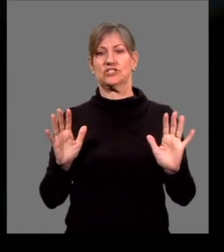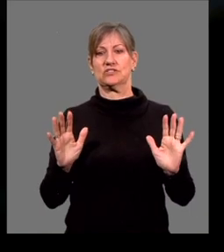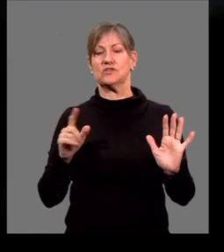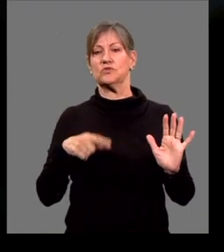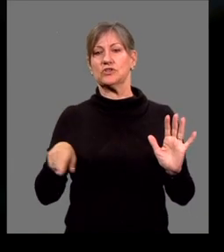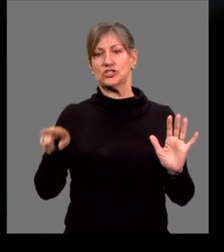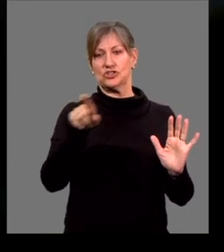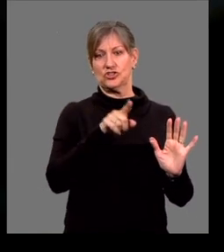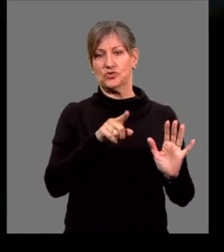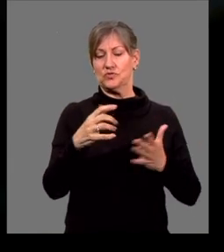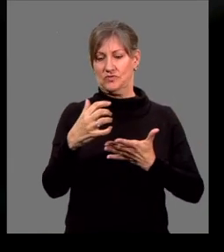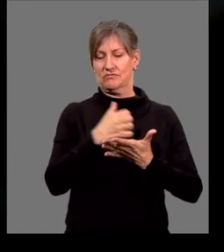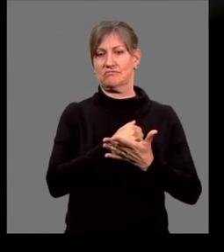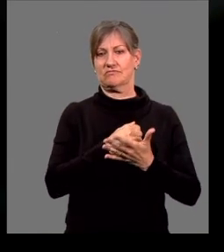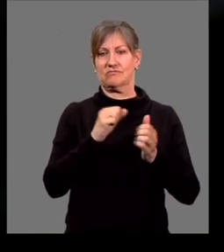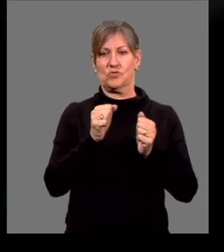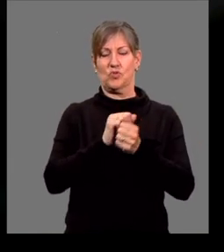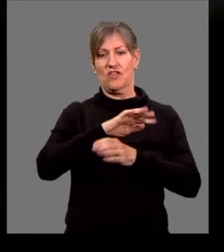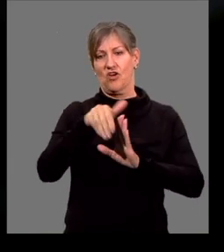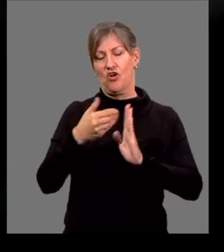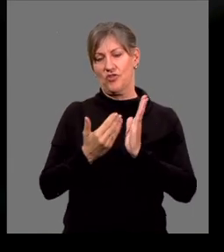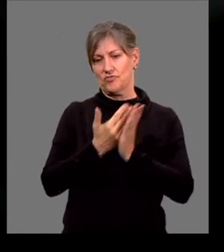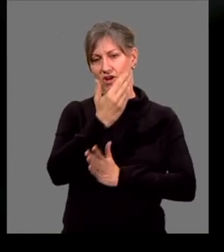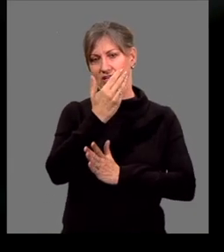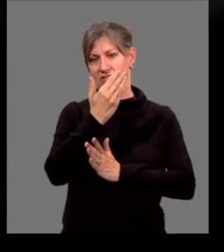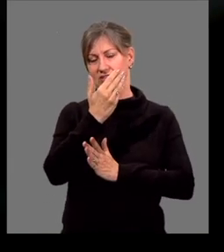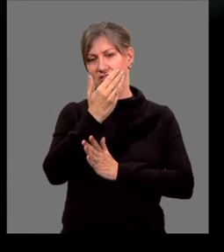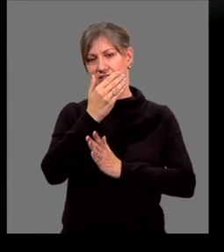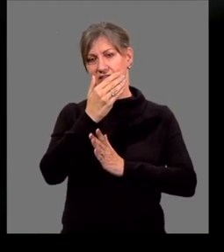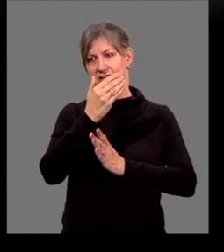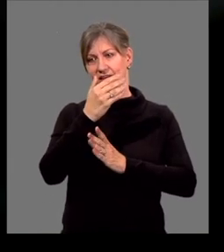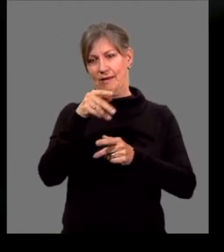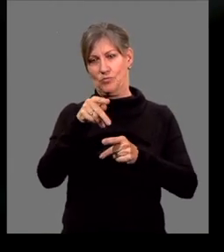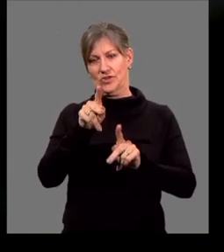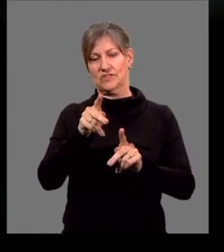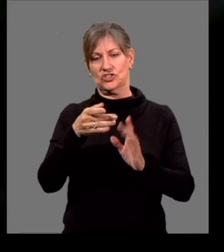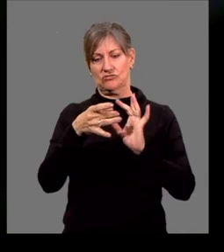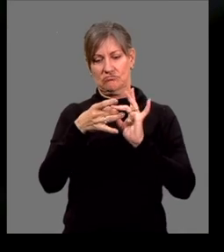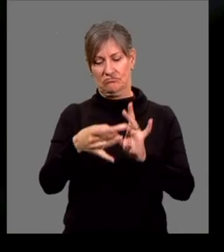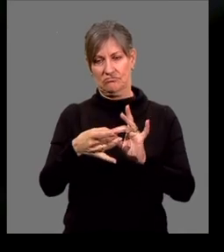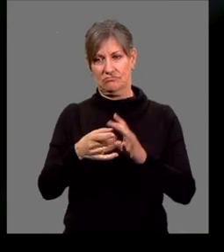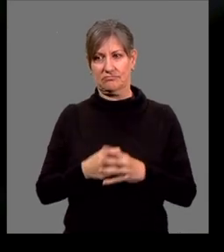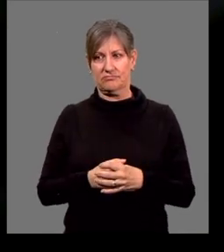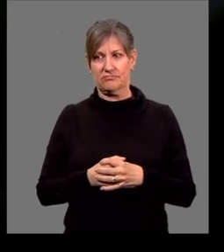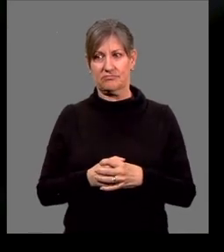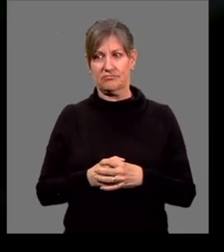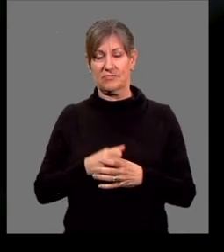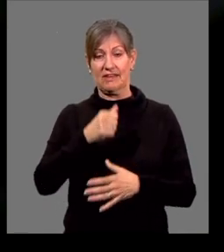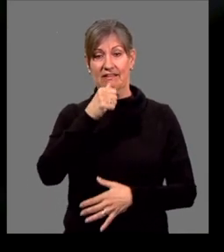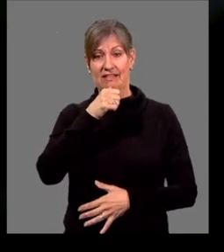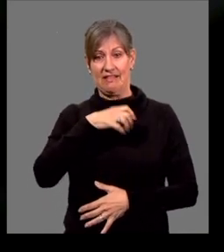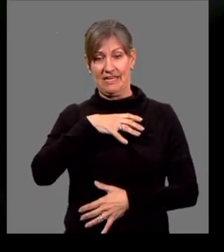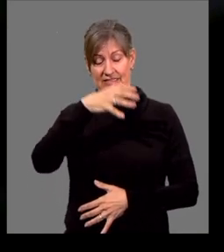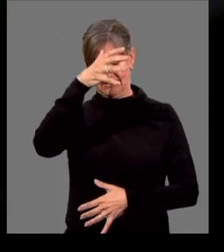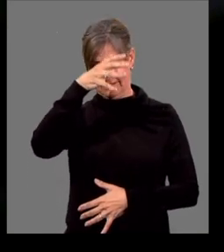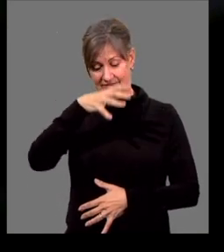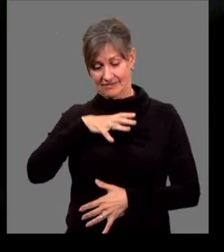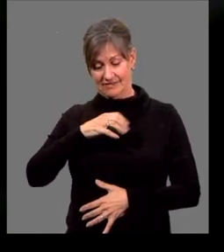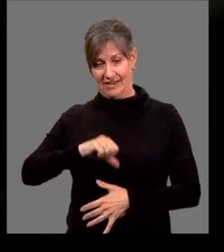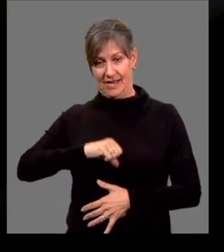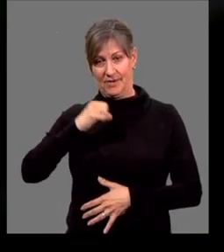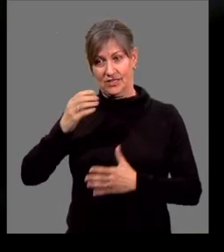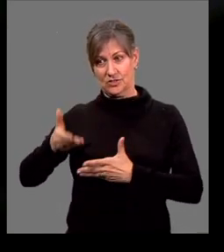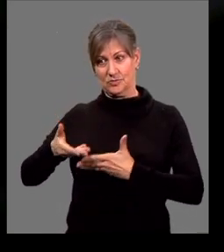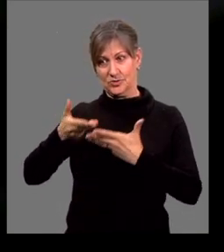completion to which you are entitled with all the rights and privileges thereof. Ladies and gentlemen,